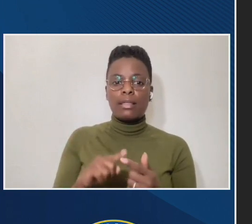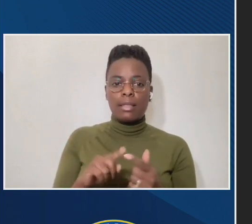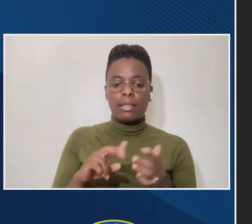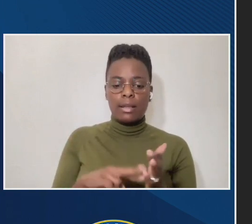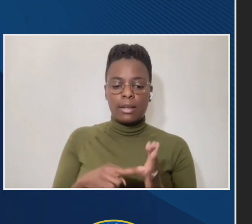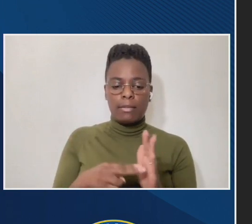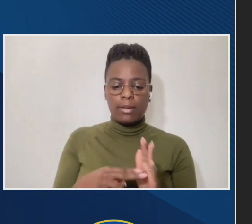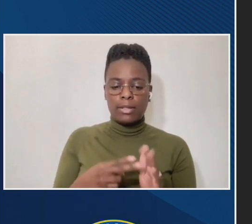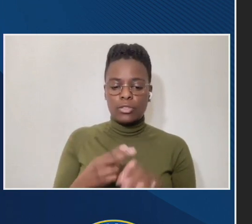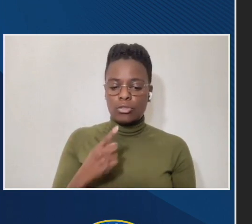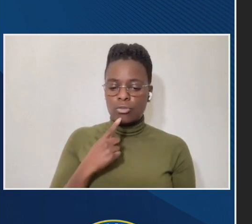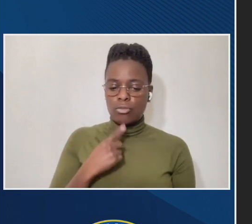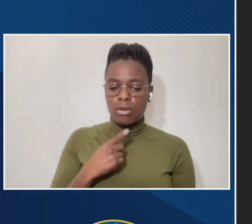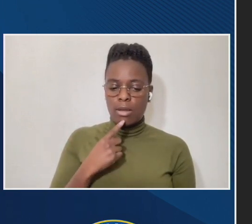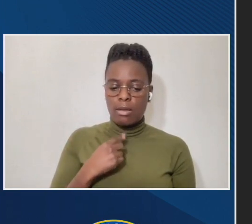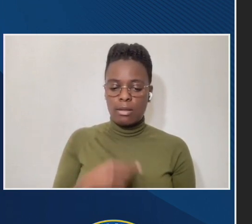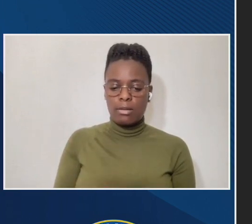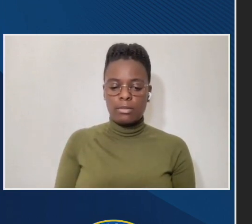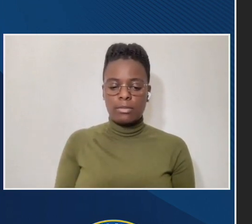shared earlier, I